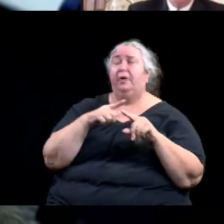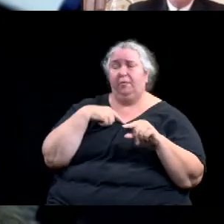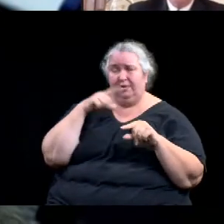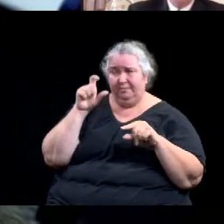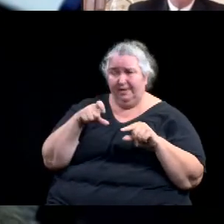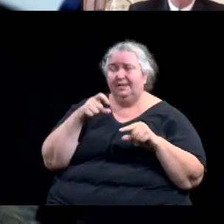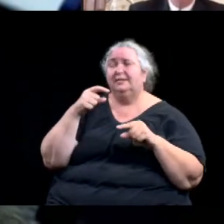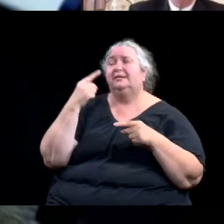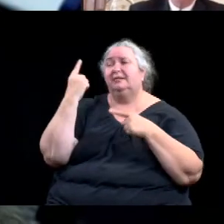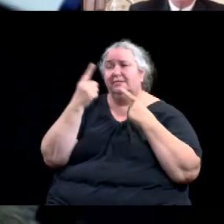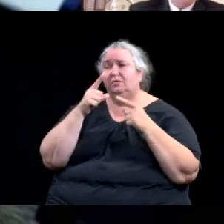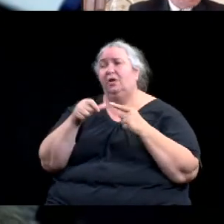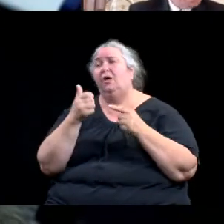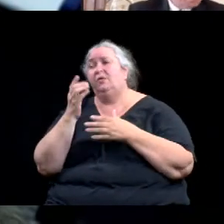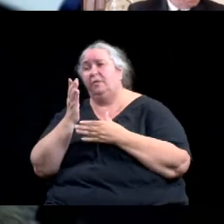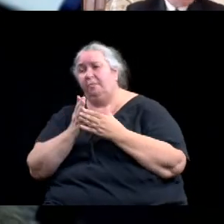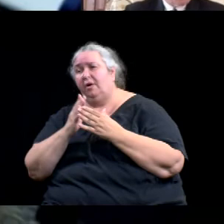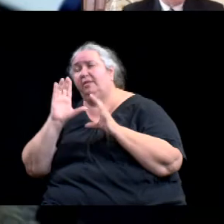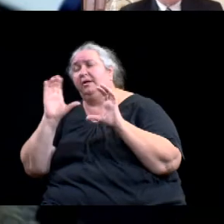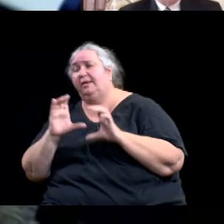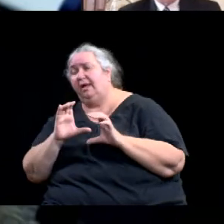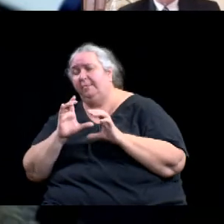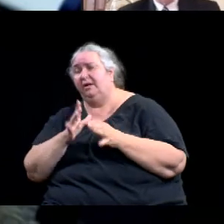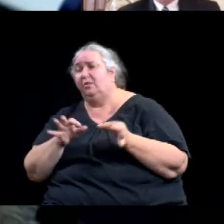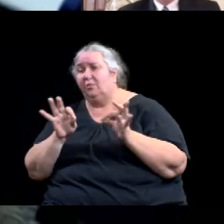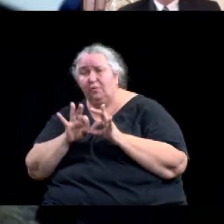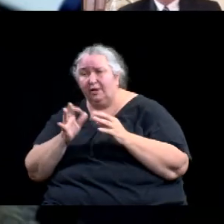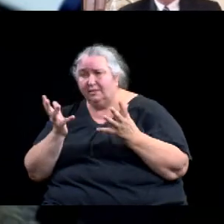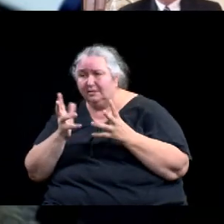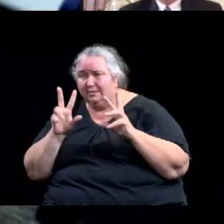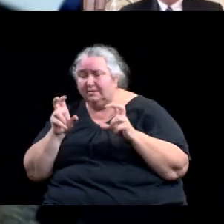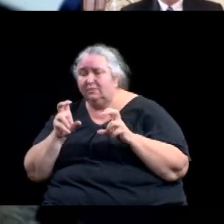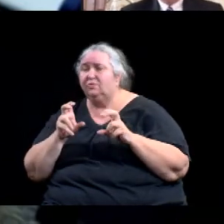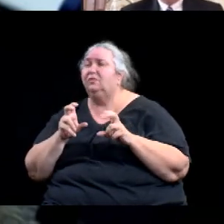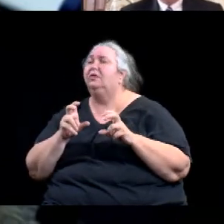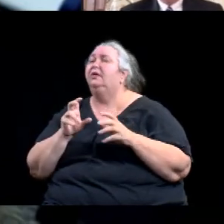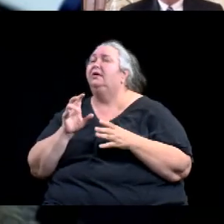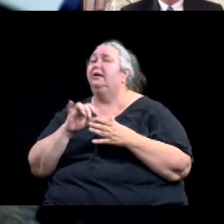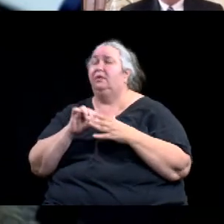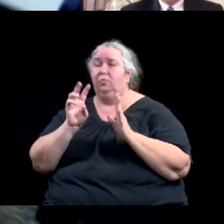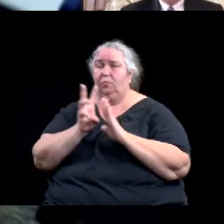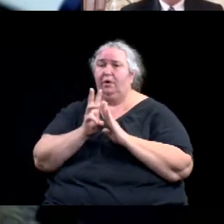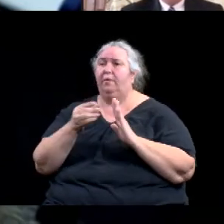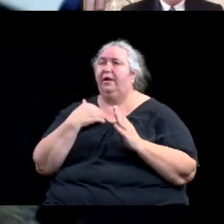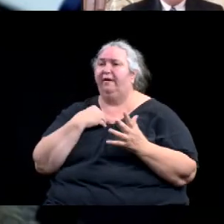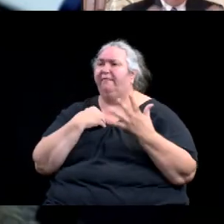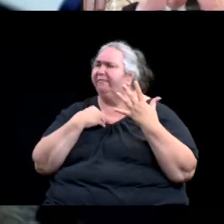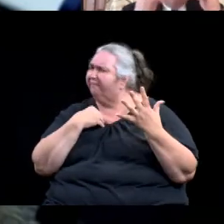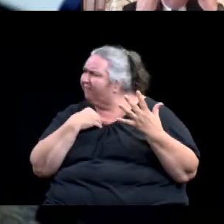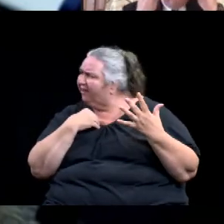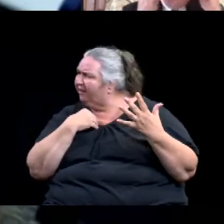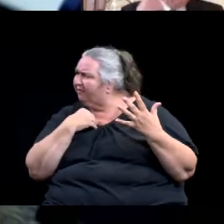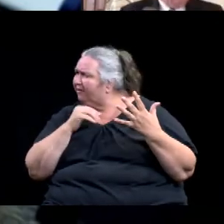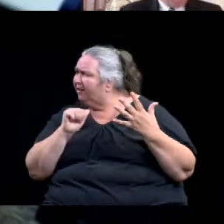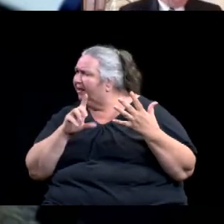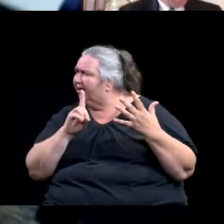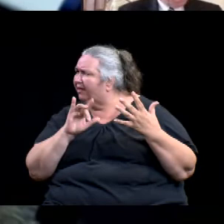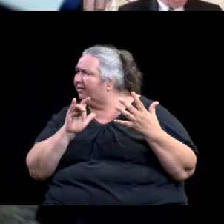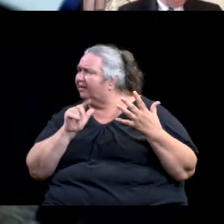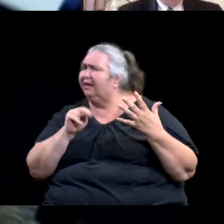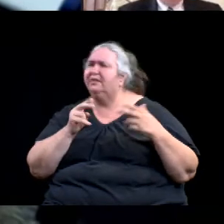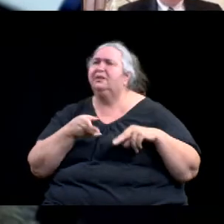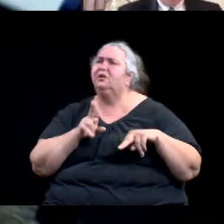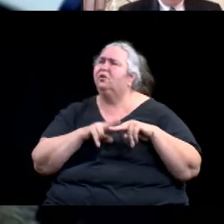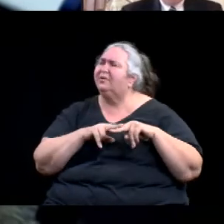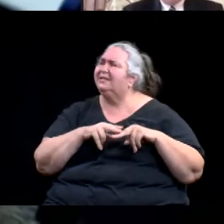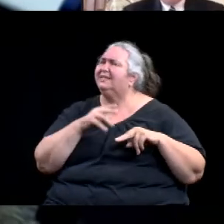adaptation issues: increasing extreme heat with heat waves, worsening drought, crop failures, more heavy flooding, rainfall events, and increased